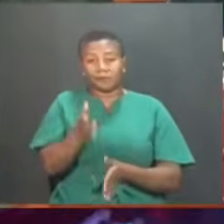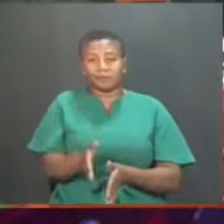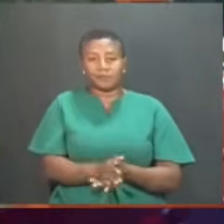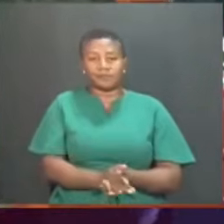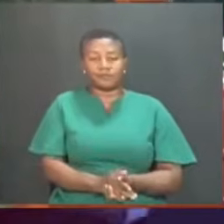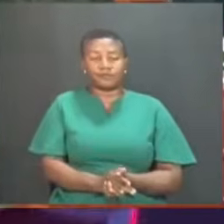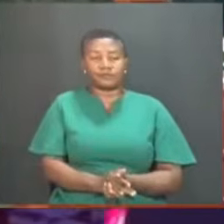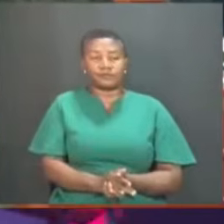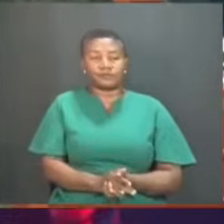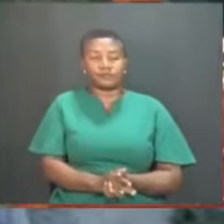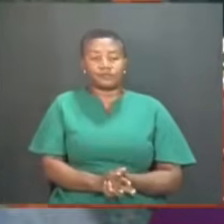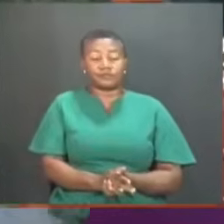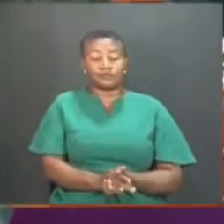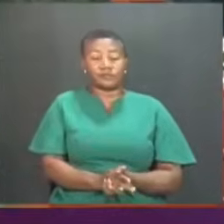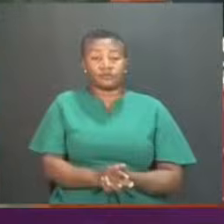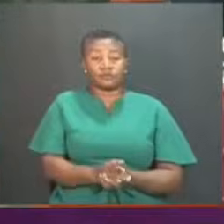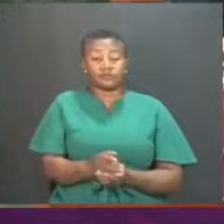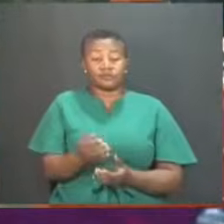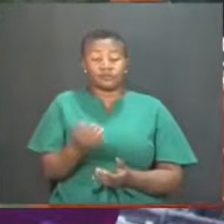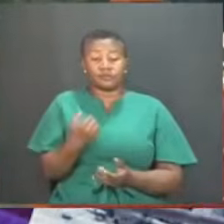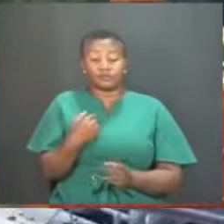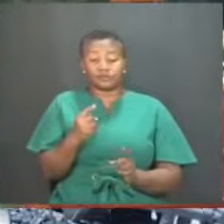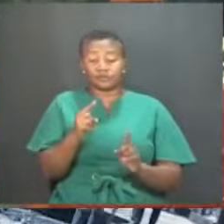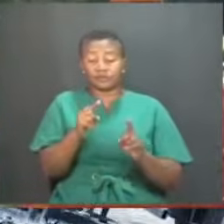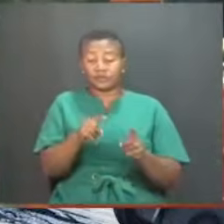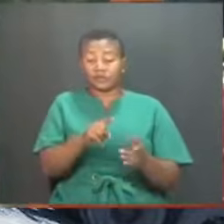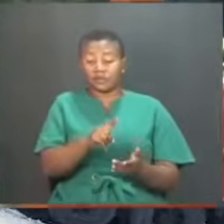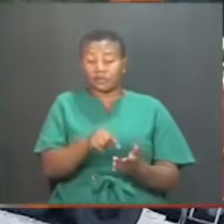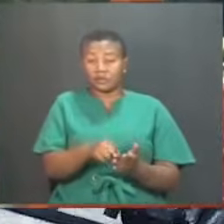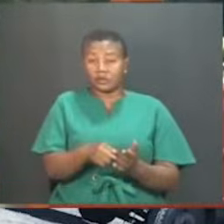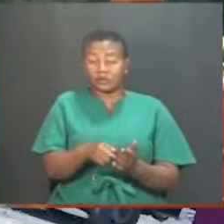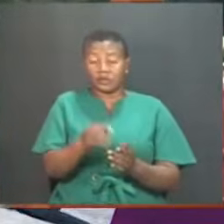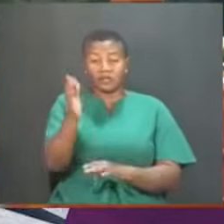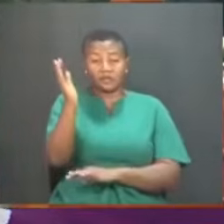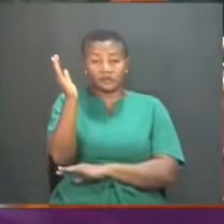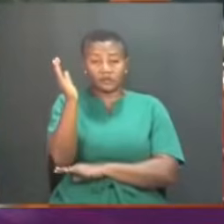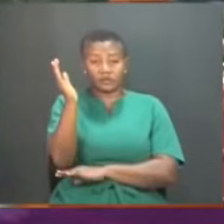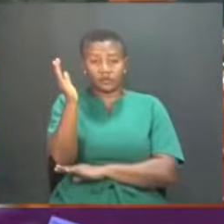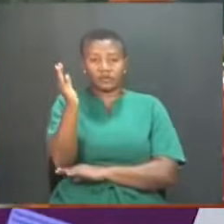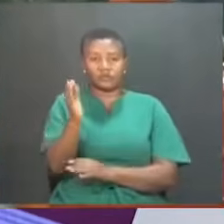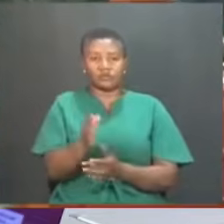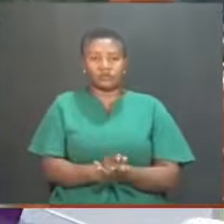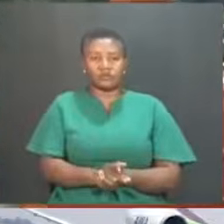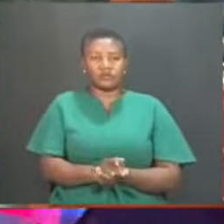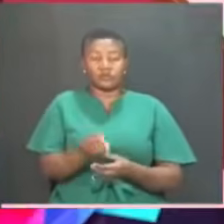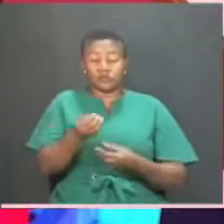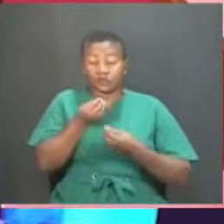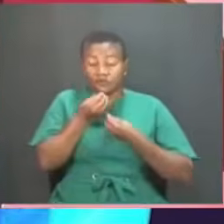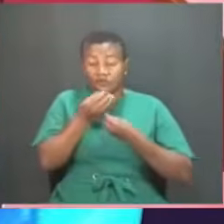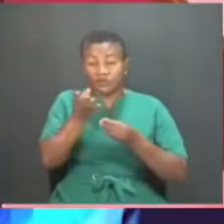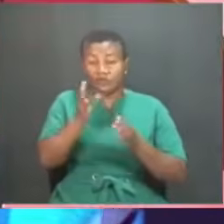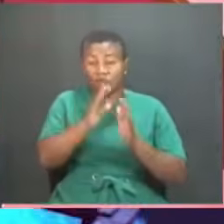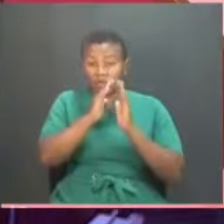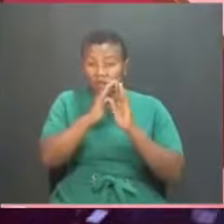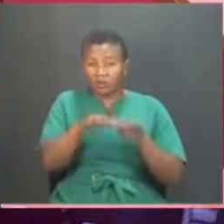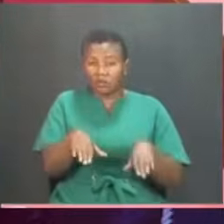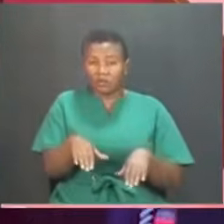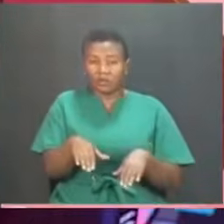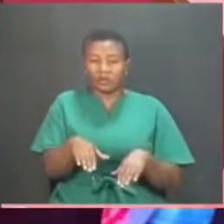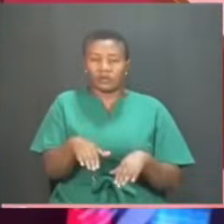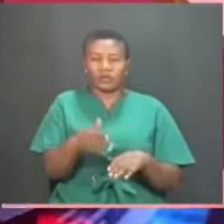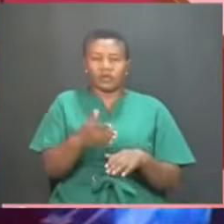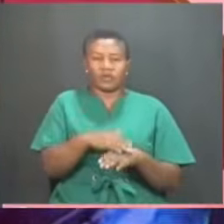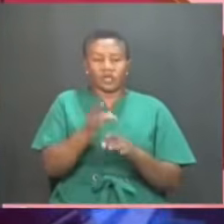I come before this House, before you this afternoon, to inform the House of a